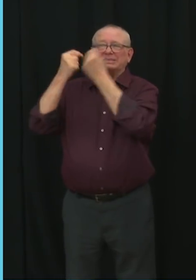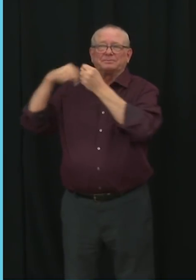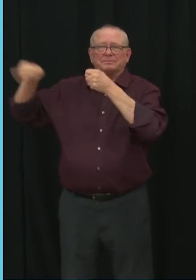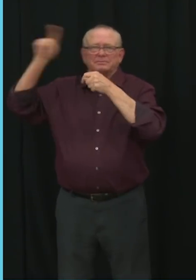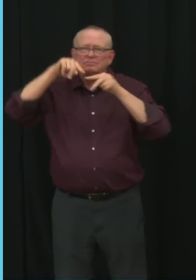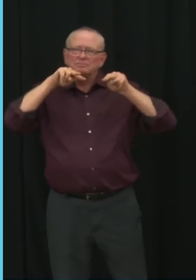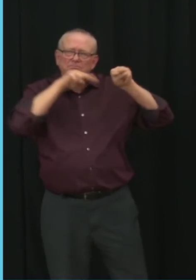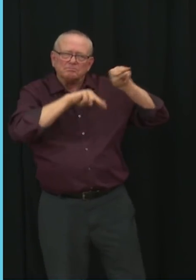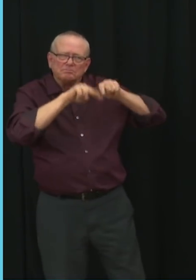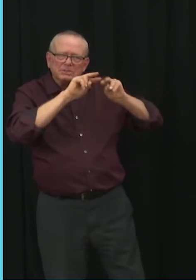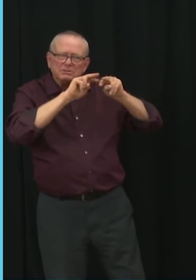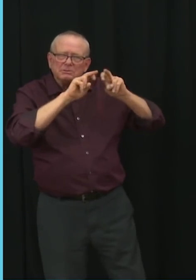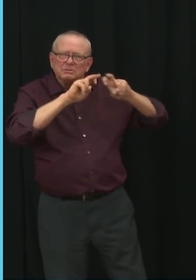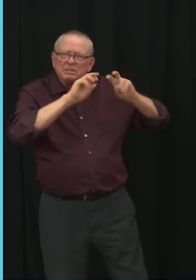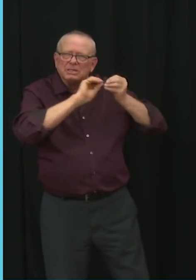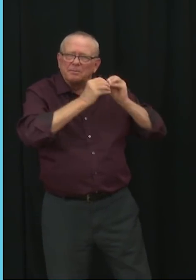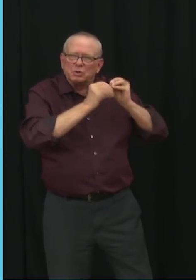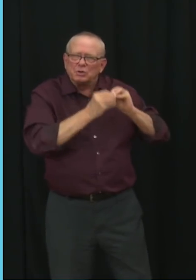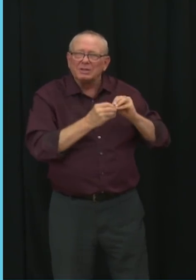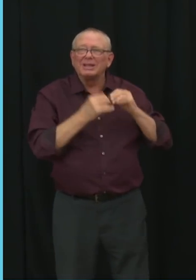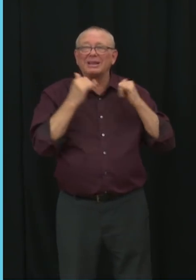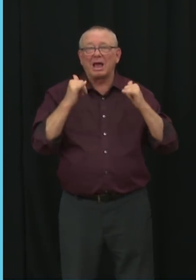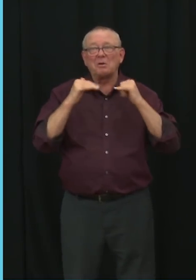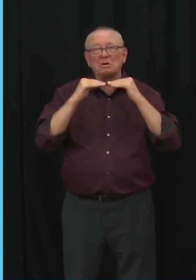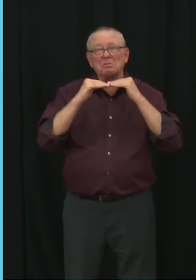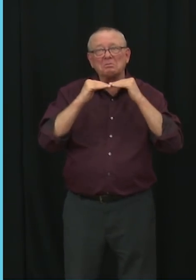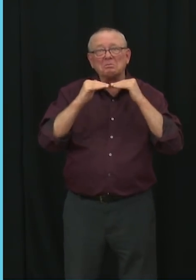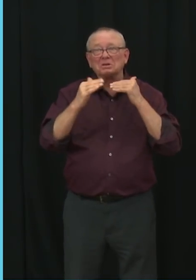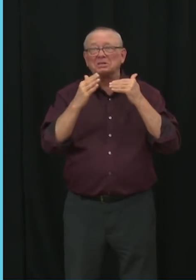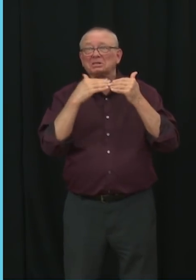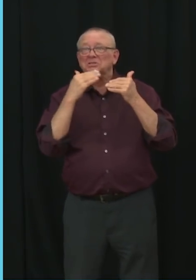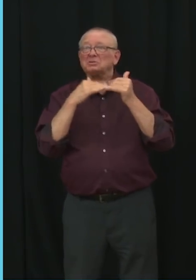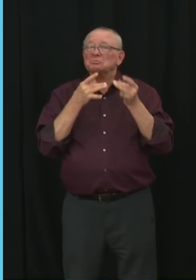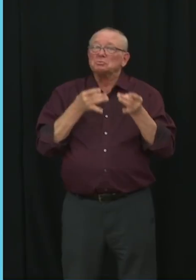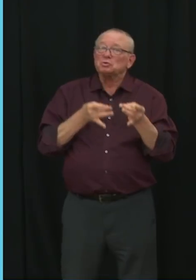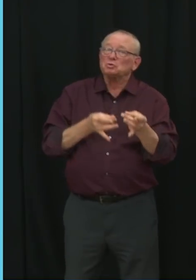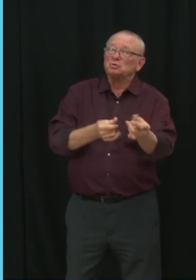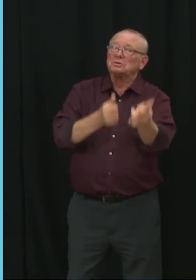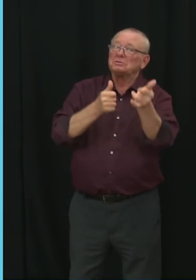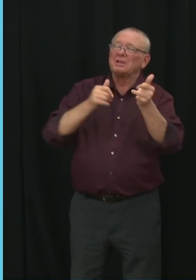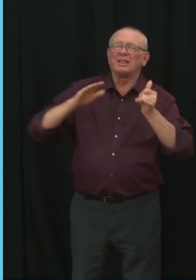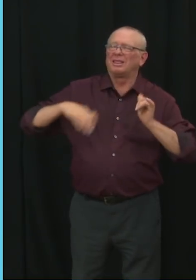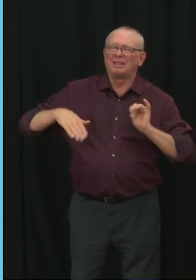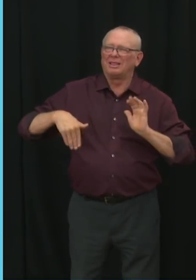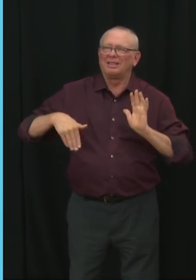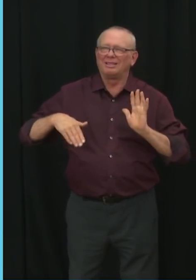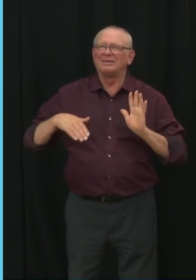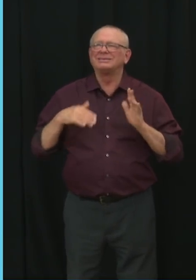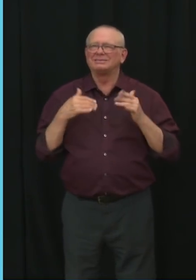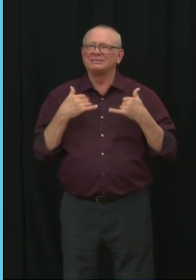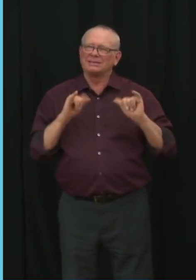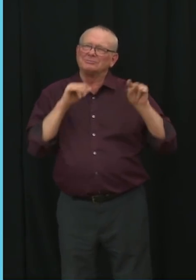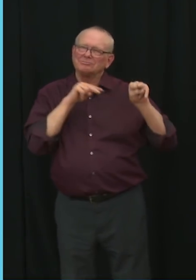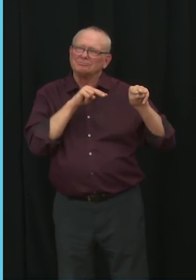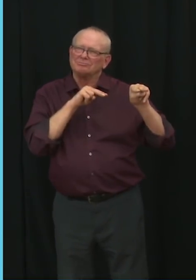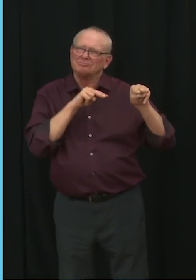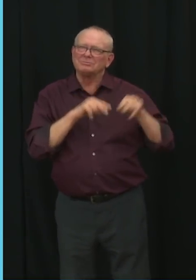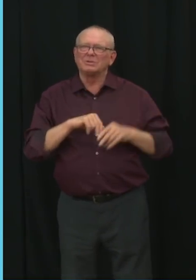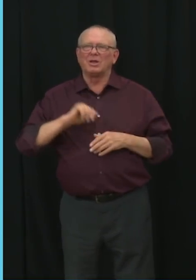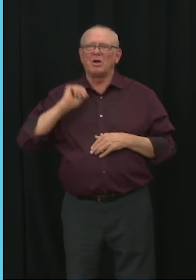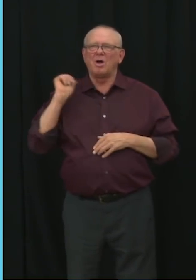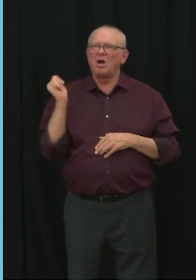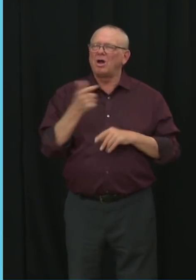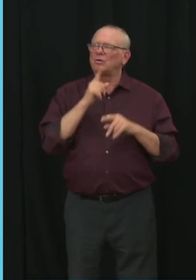state. Also, both as individuals and together as a population, we have all had impacts in our lives from the